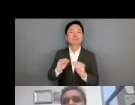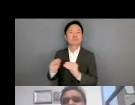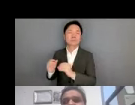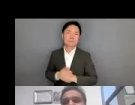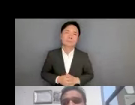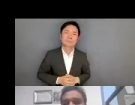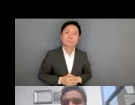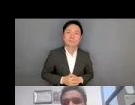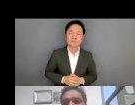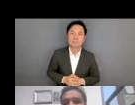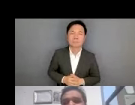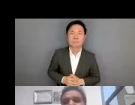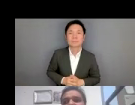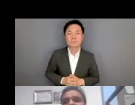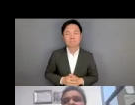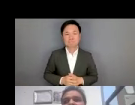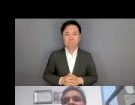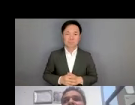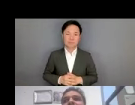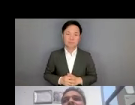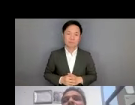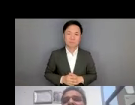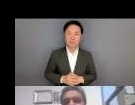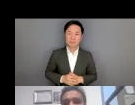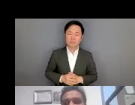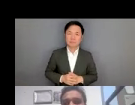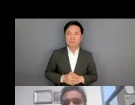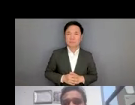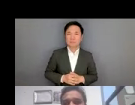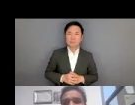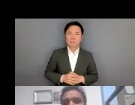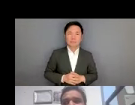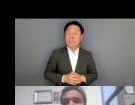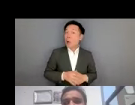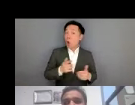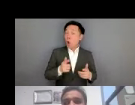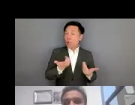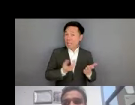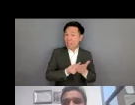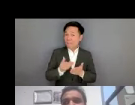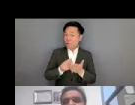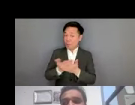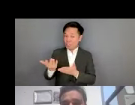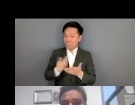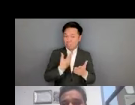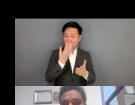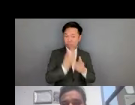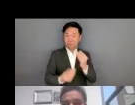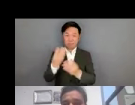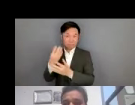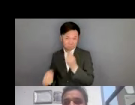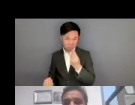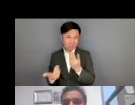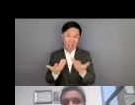the actually they were the combating misdisinformation strategic